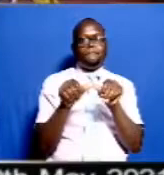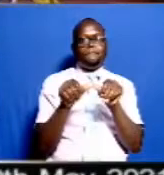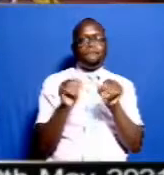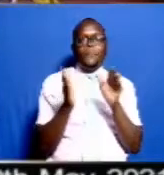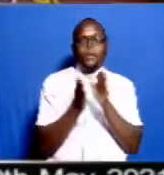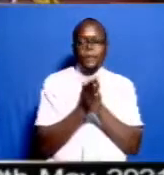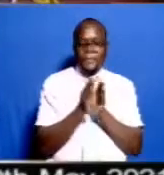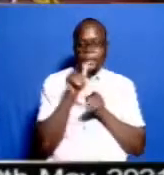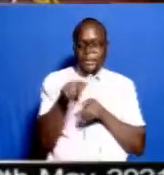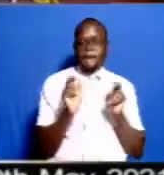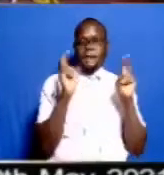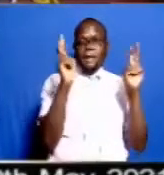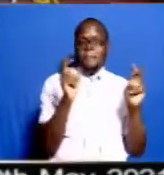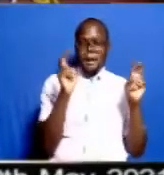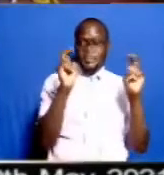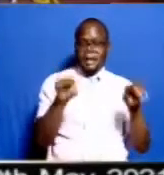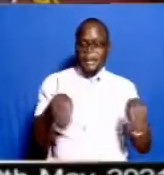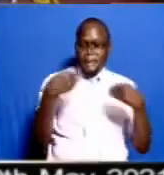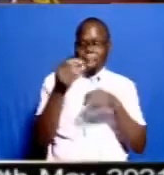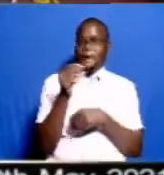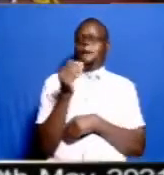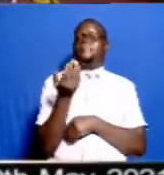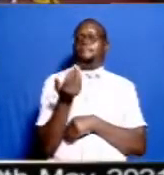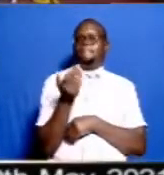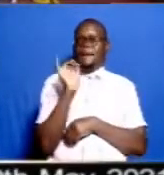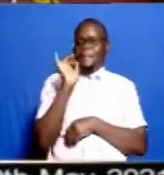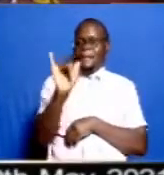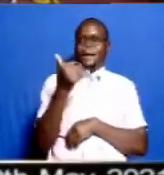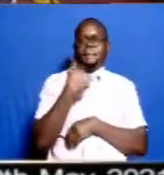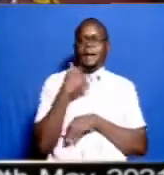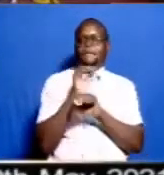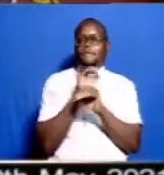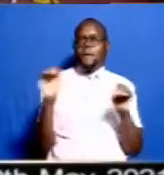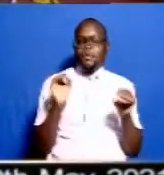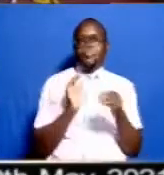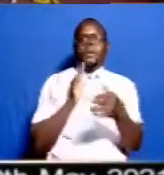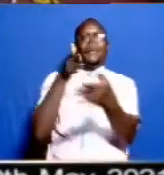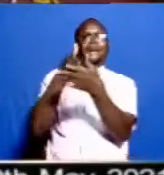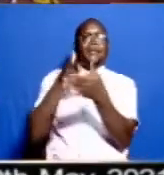with the matter, given, Madam Speaker, that there was no injunction